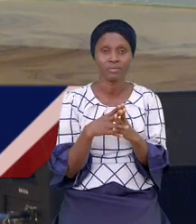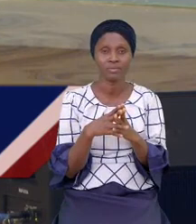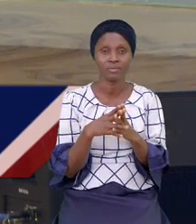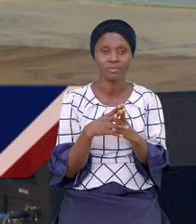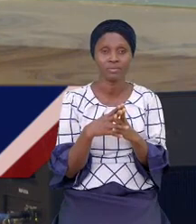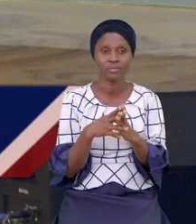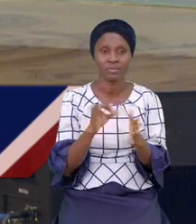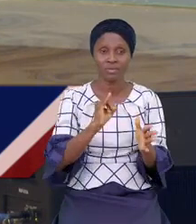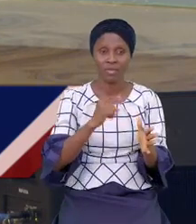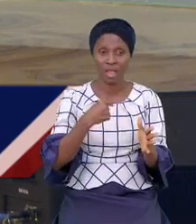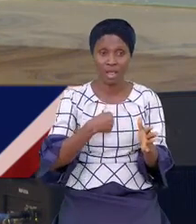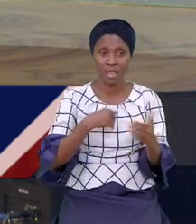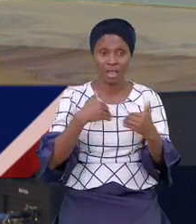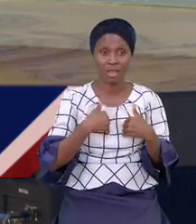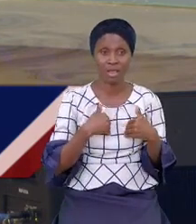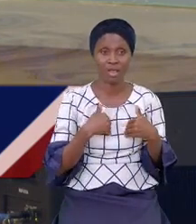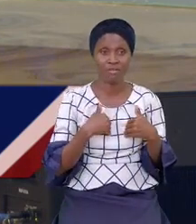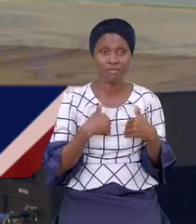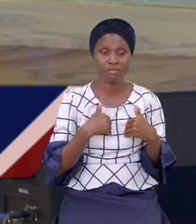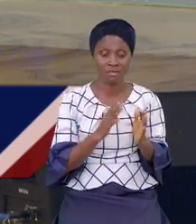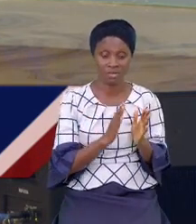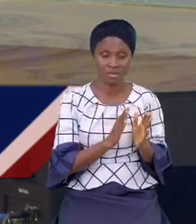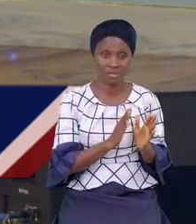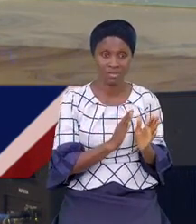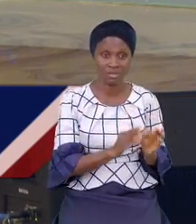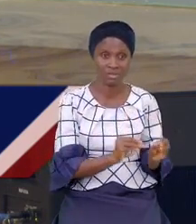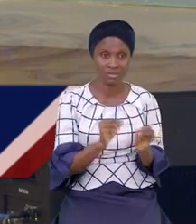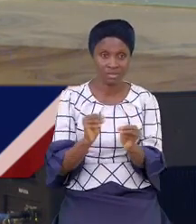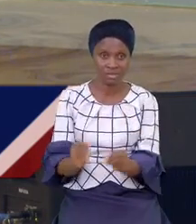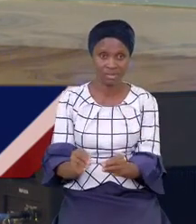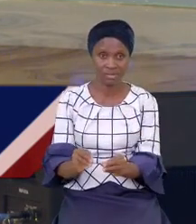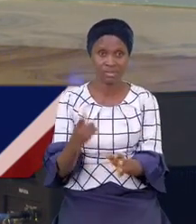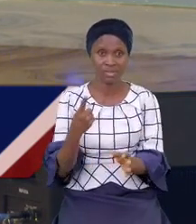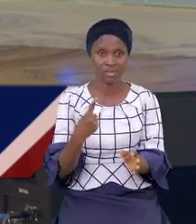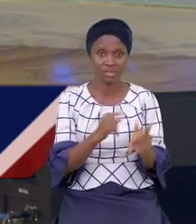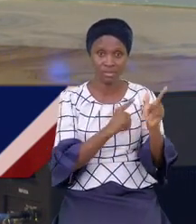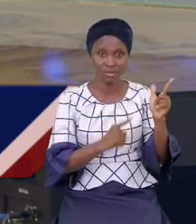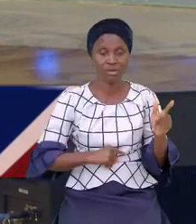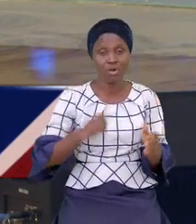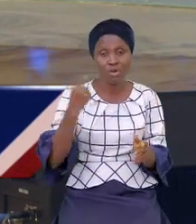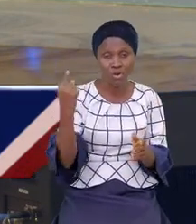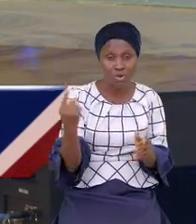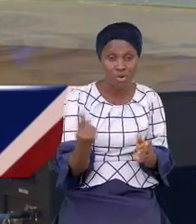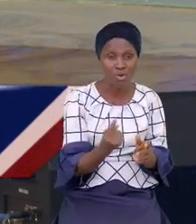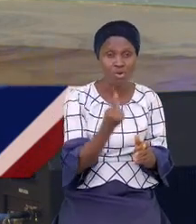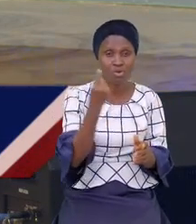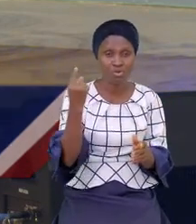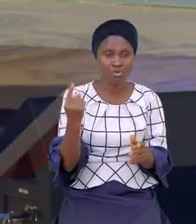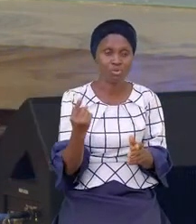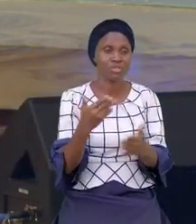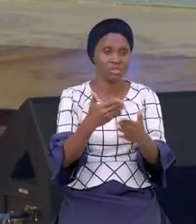8. I have set the Lord always before me,